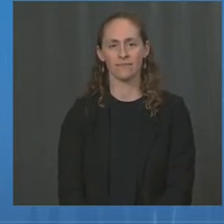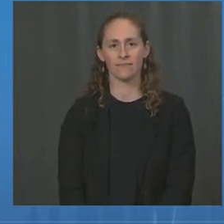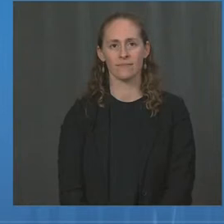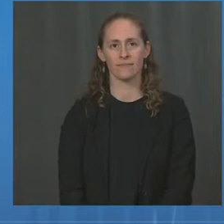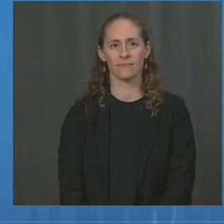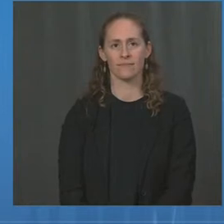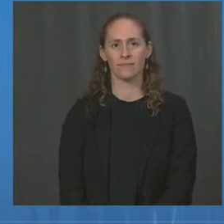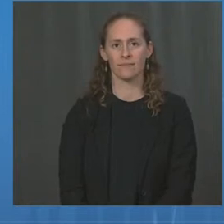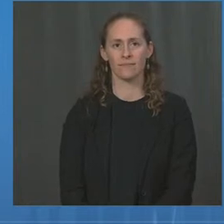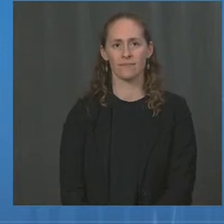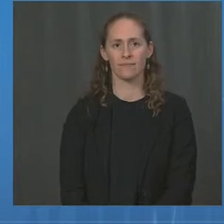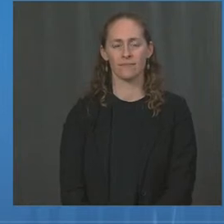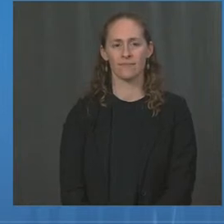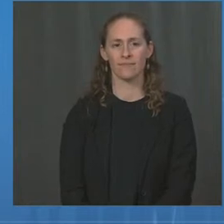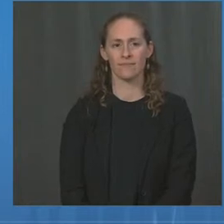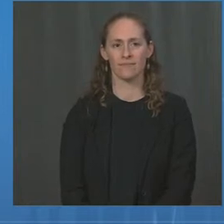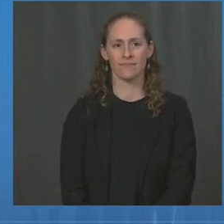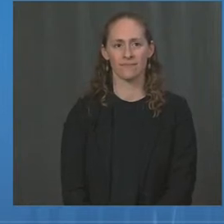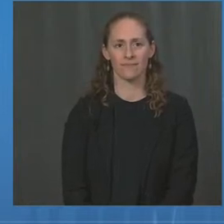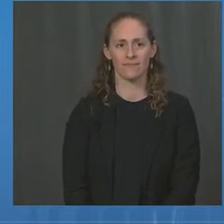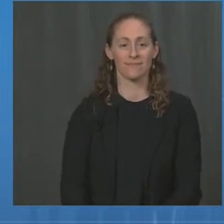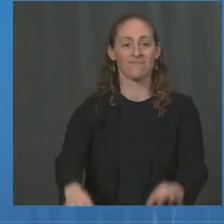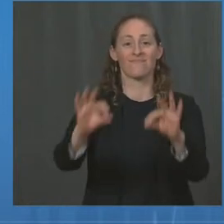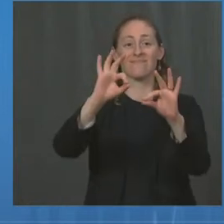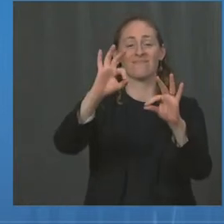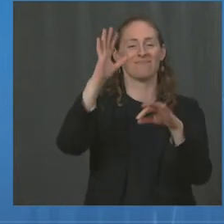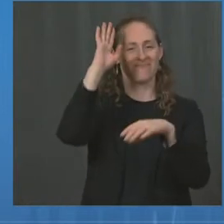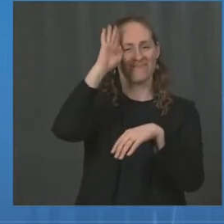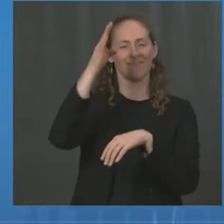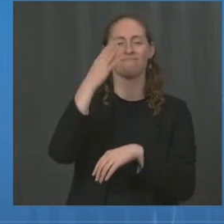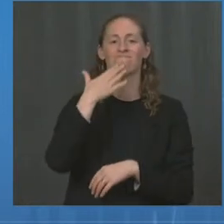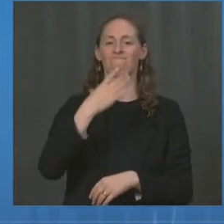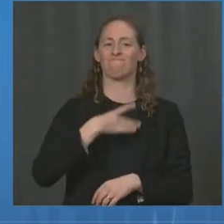Hi, thanks so much for taking my question. I have a question about,